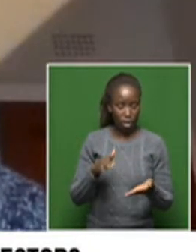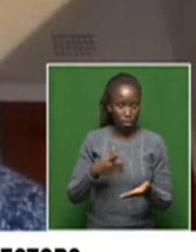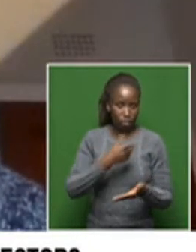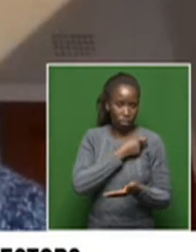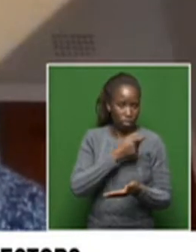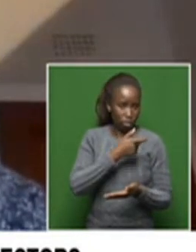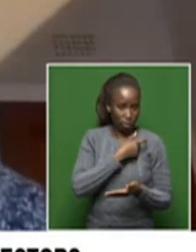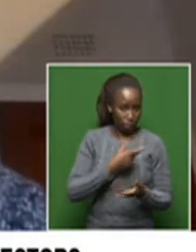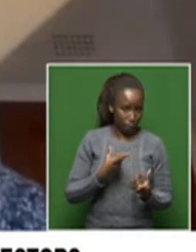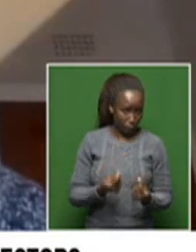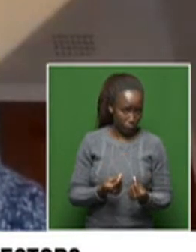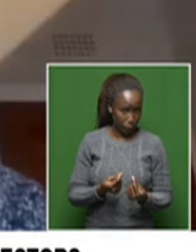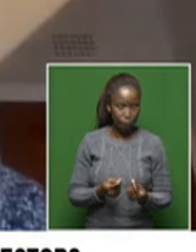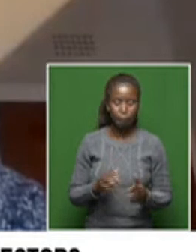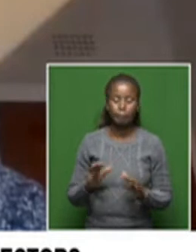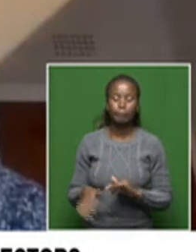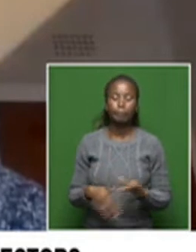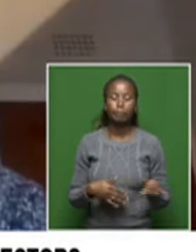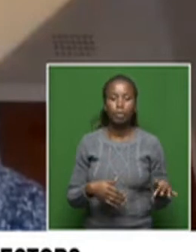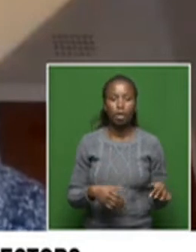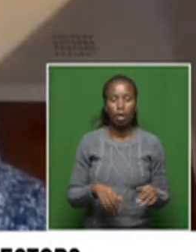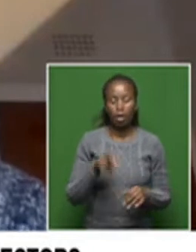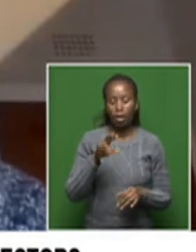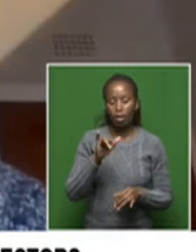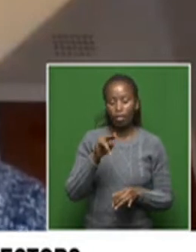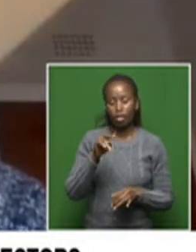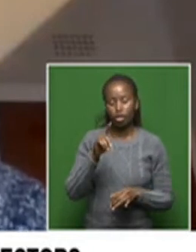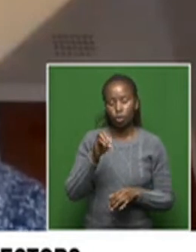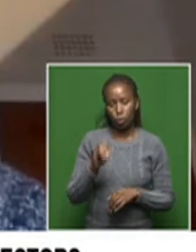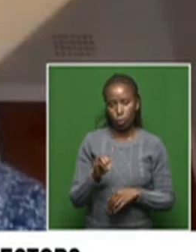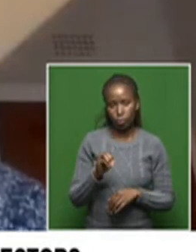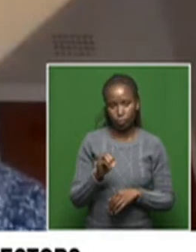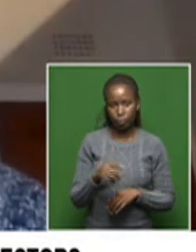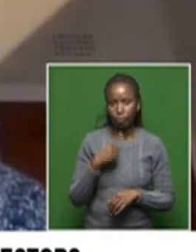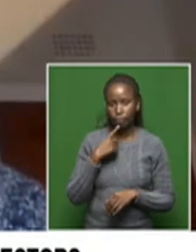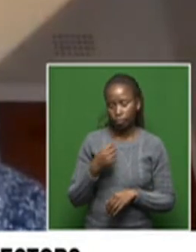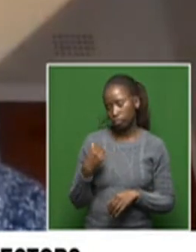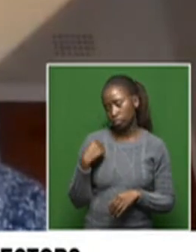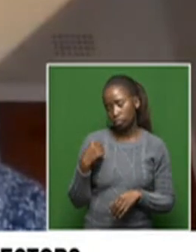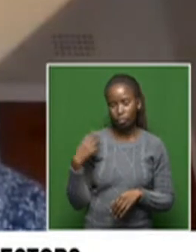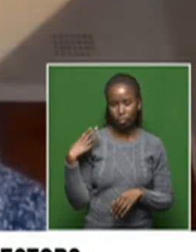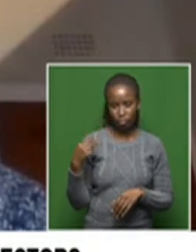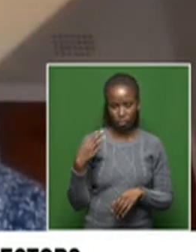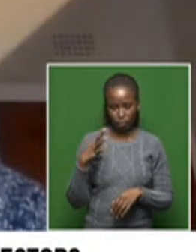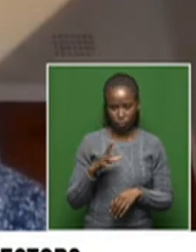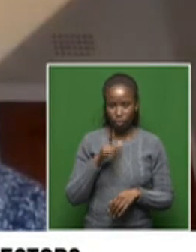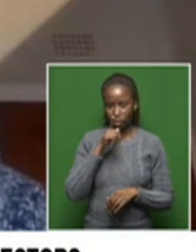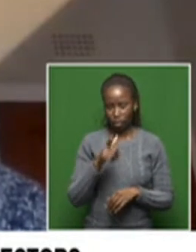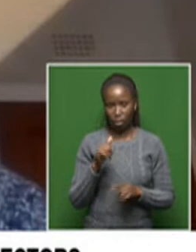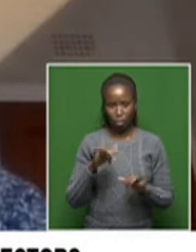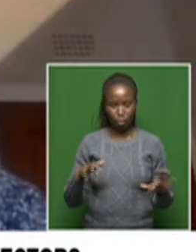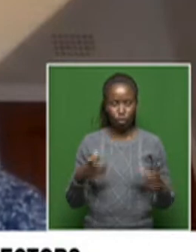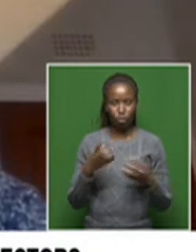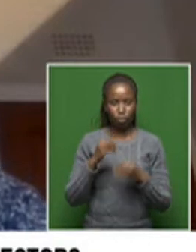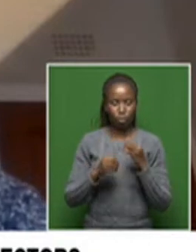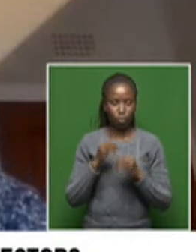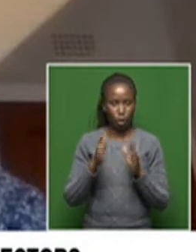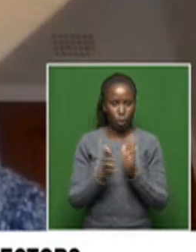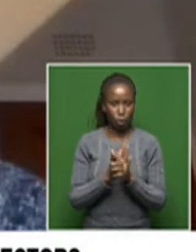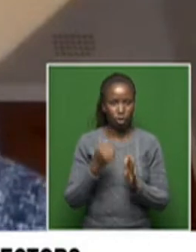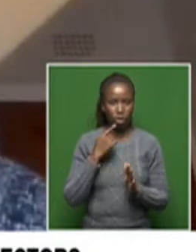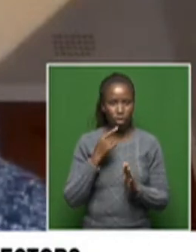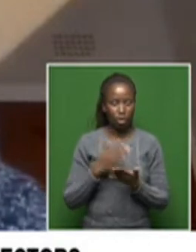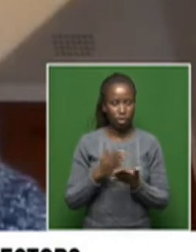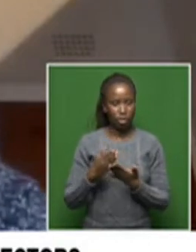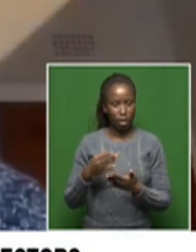is Vindel from Reuters. Yesterday, Minister told lawmakers that there are 64 health workers who tested